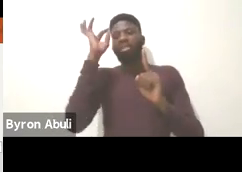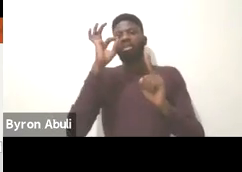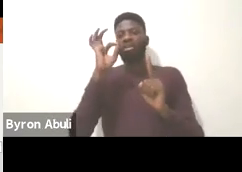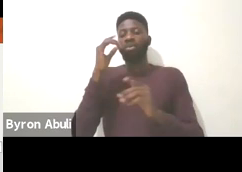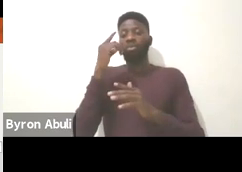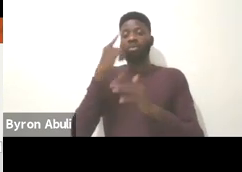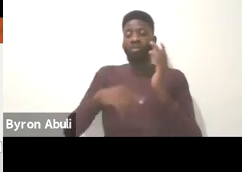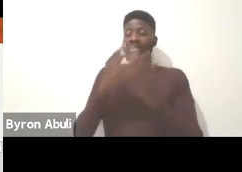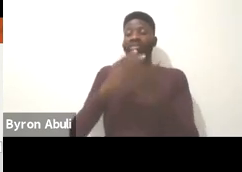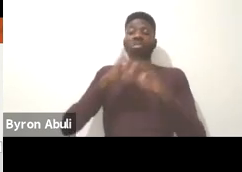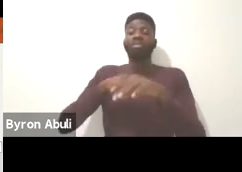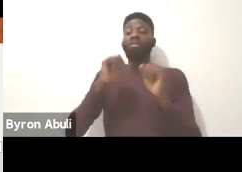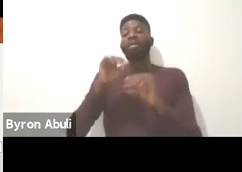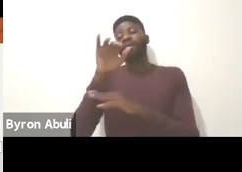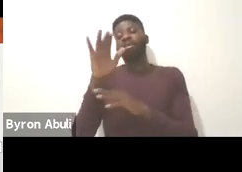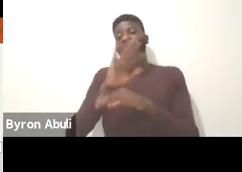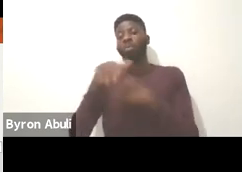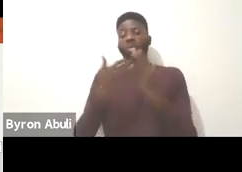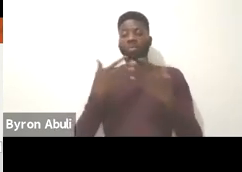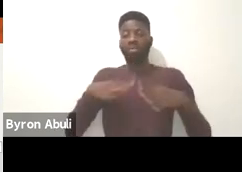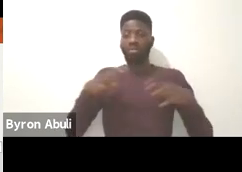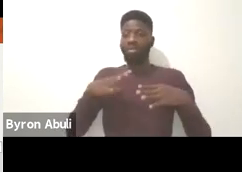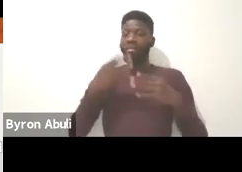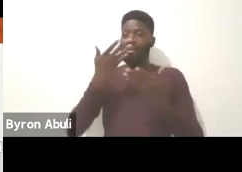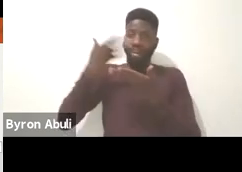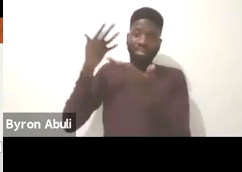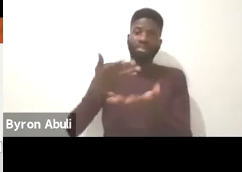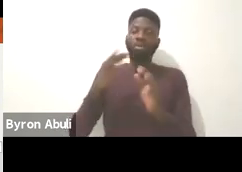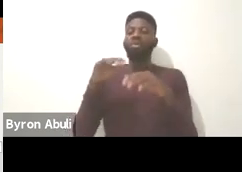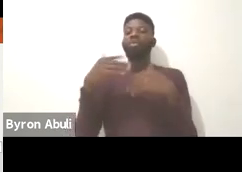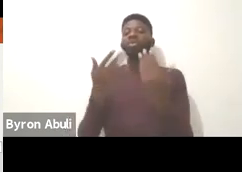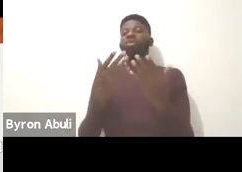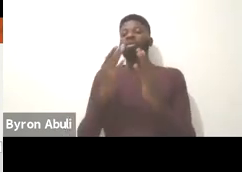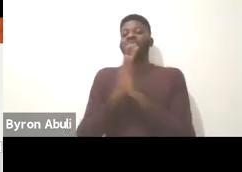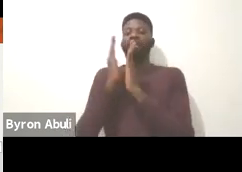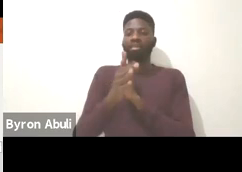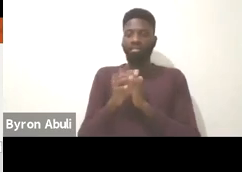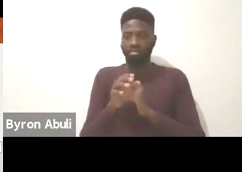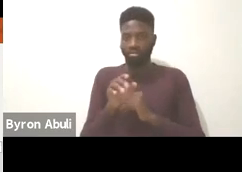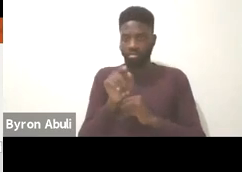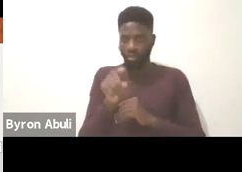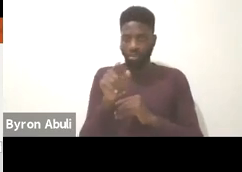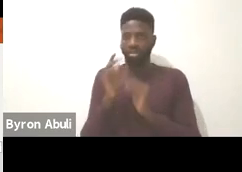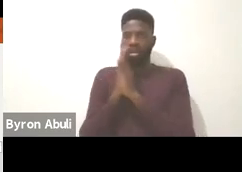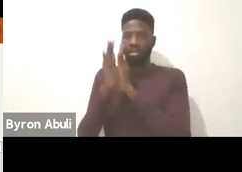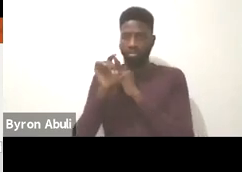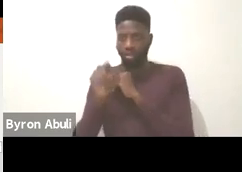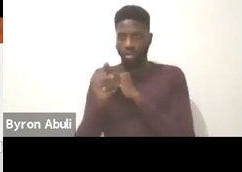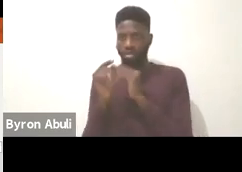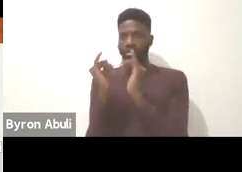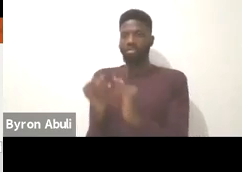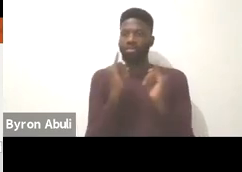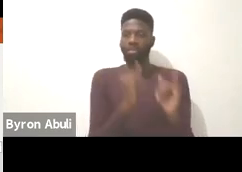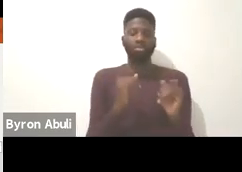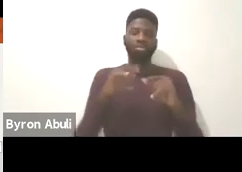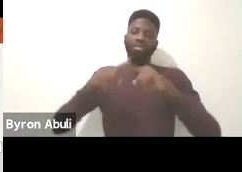ask just for everyone to answer, or they might direct that question to an individual. So it